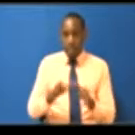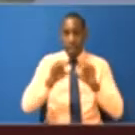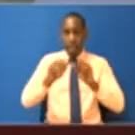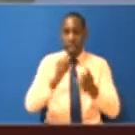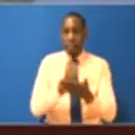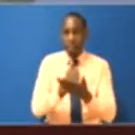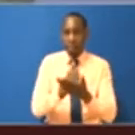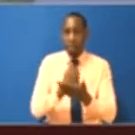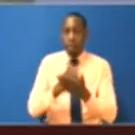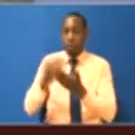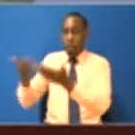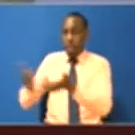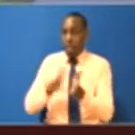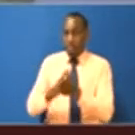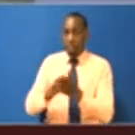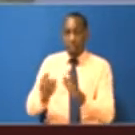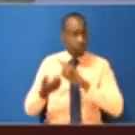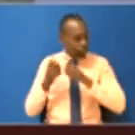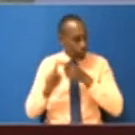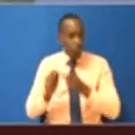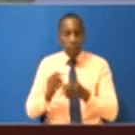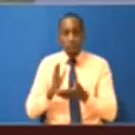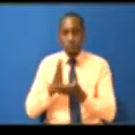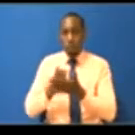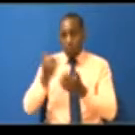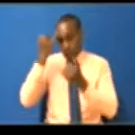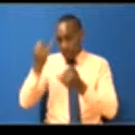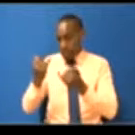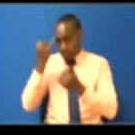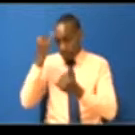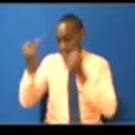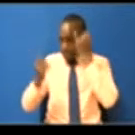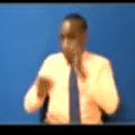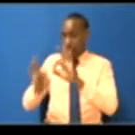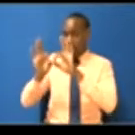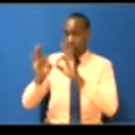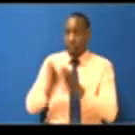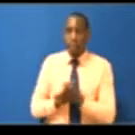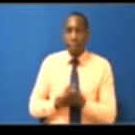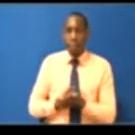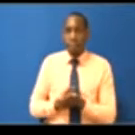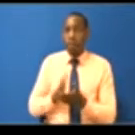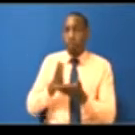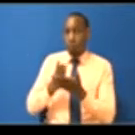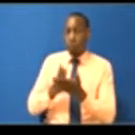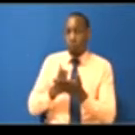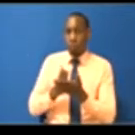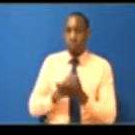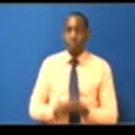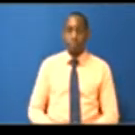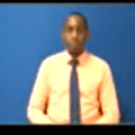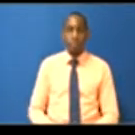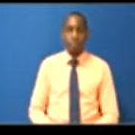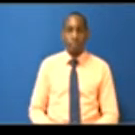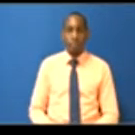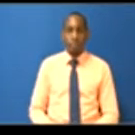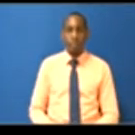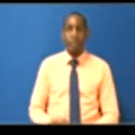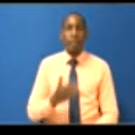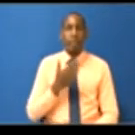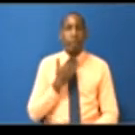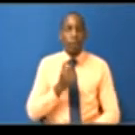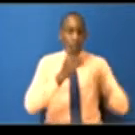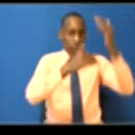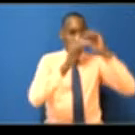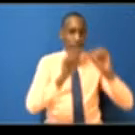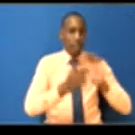office received the plan looked at it and thought probably these are good ideas reach bottlenecks which ones we must look at let me hear from the